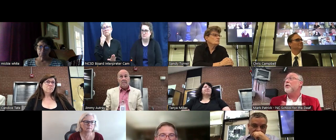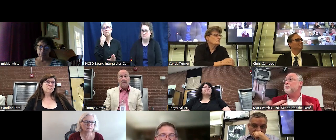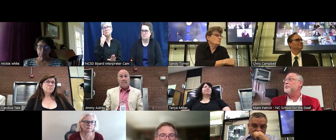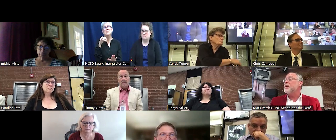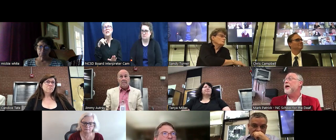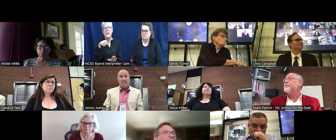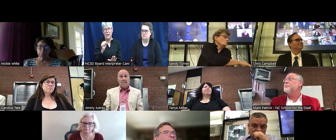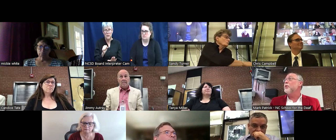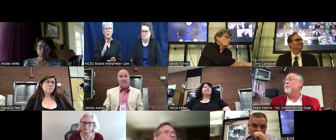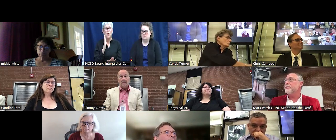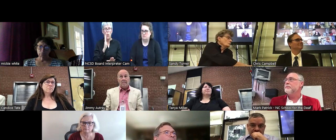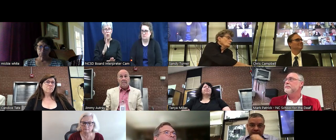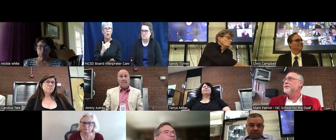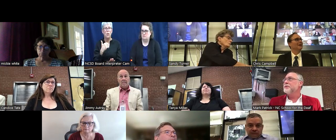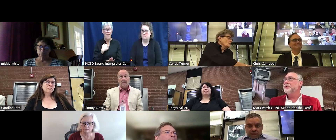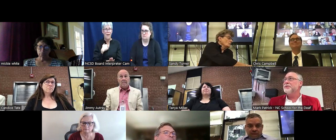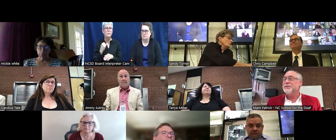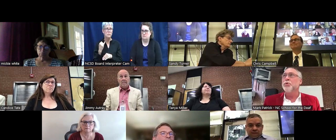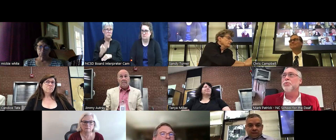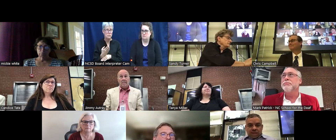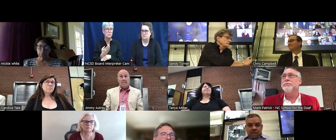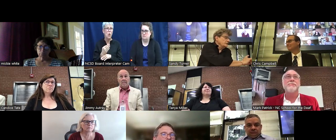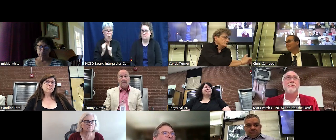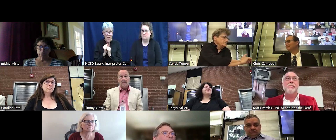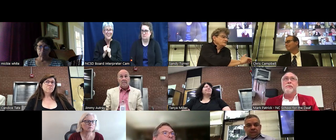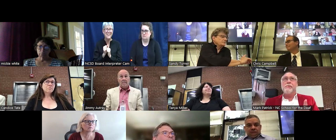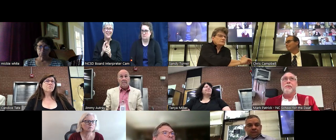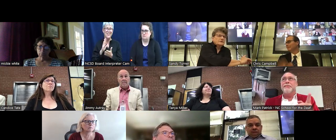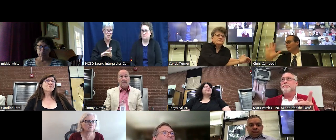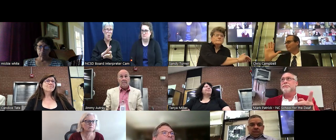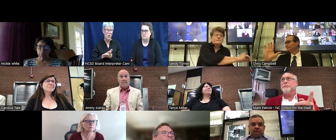are going to have an employment with the school.